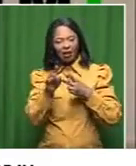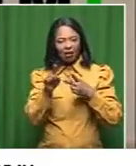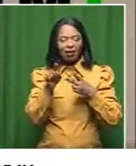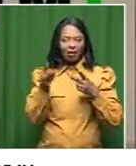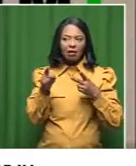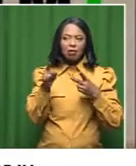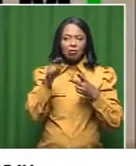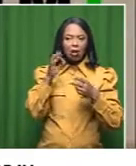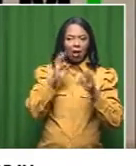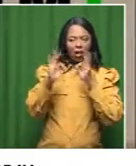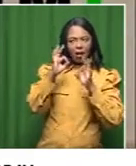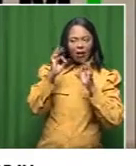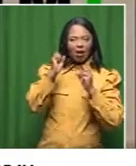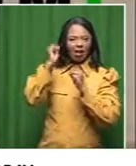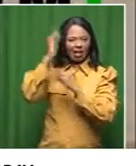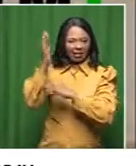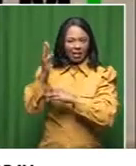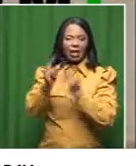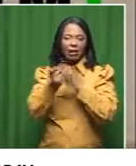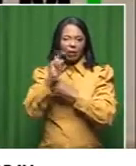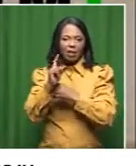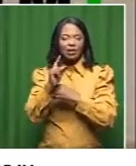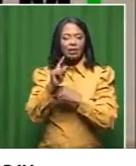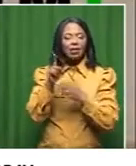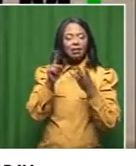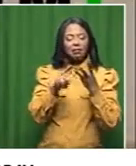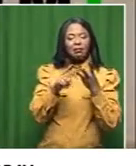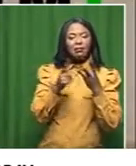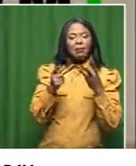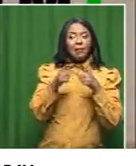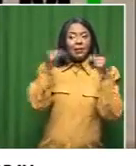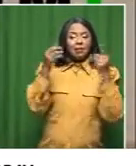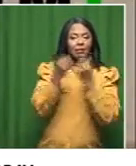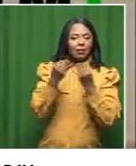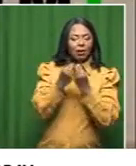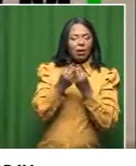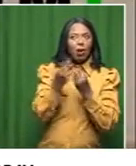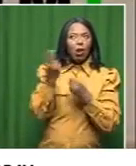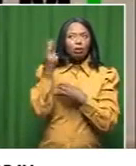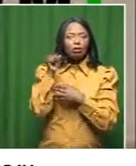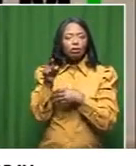to happen there. Of course, the biggest elephant in the room for me is